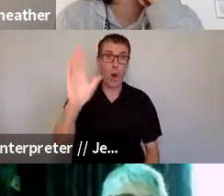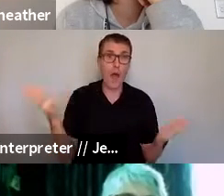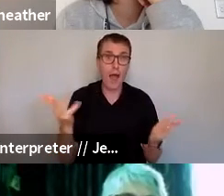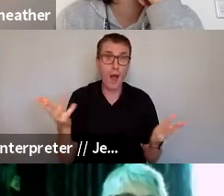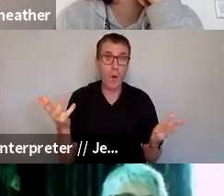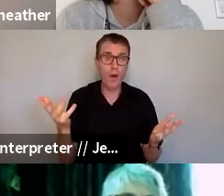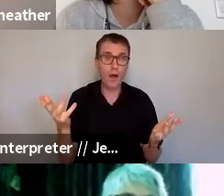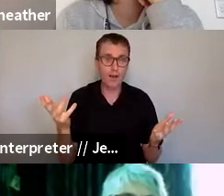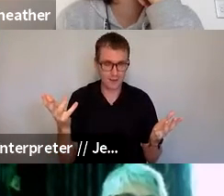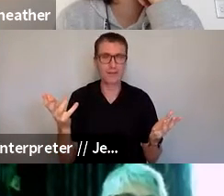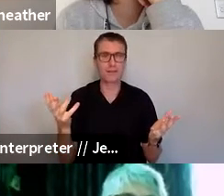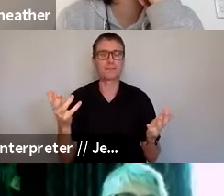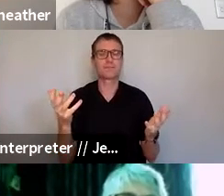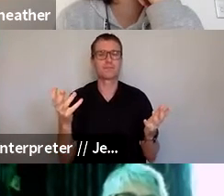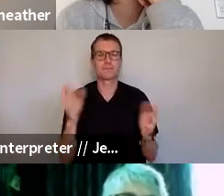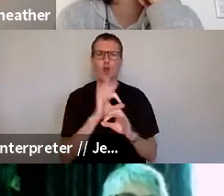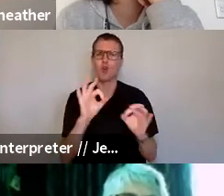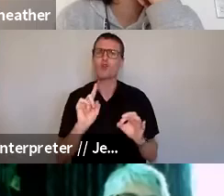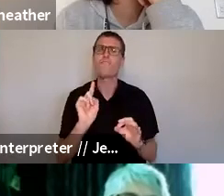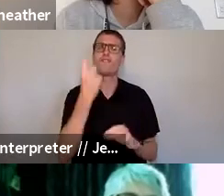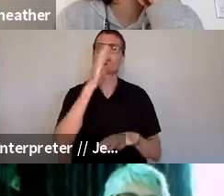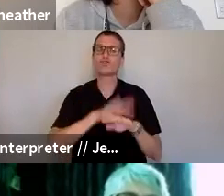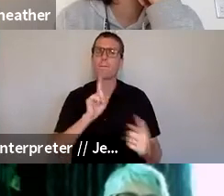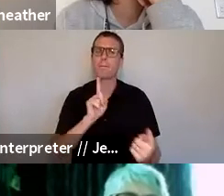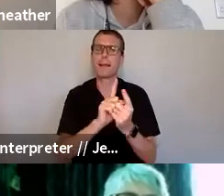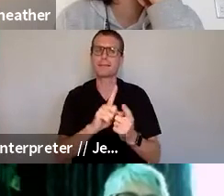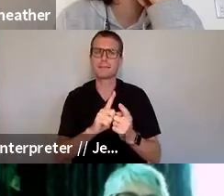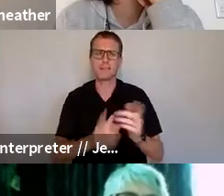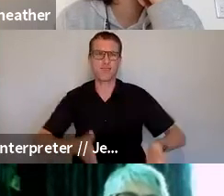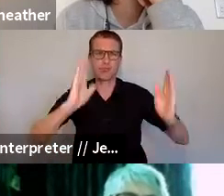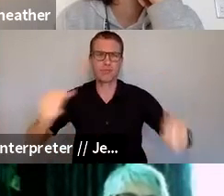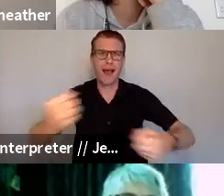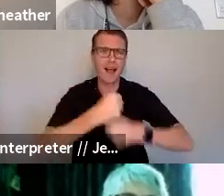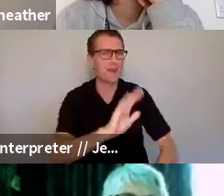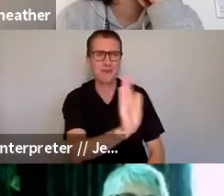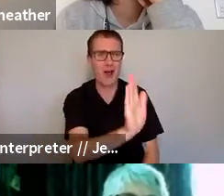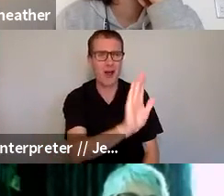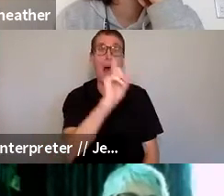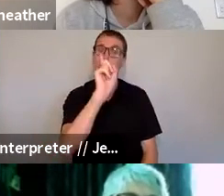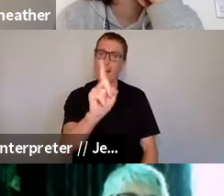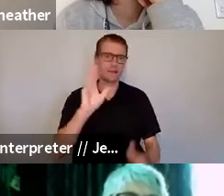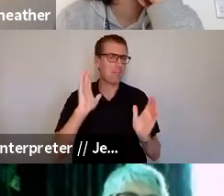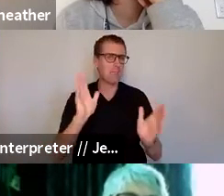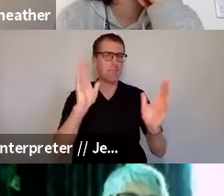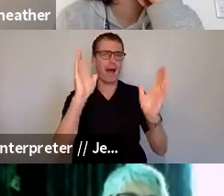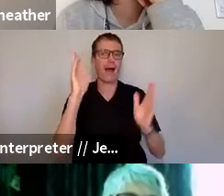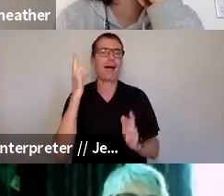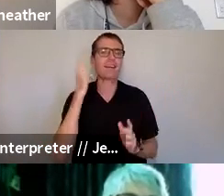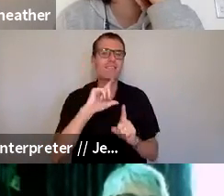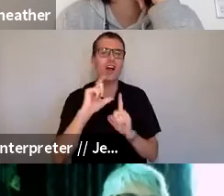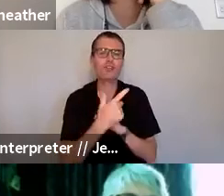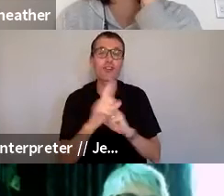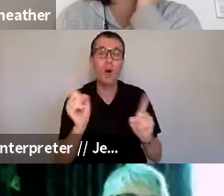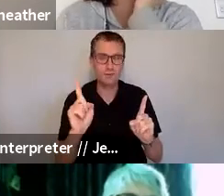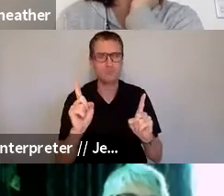got to know them a little bit before, not first time meeting, but you know, is that we actually hug one another. And so I had